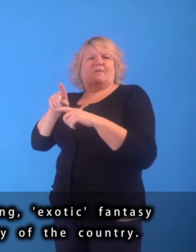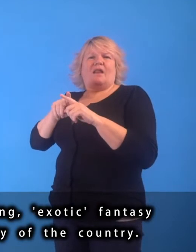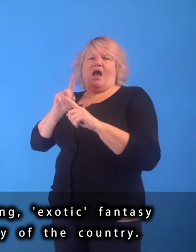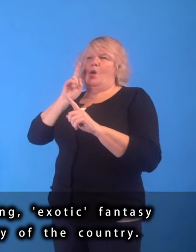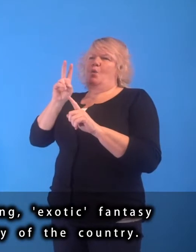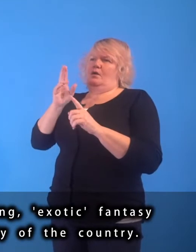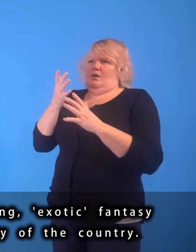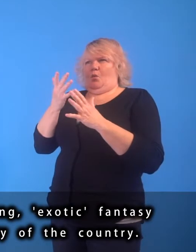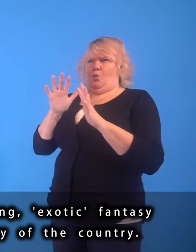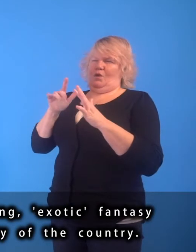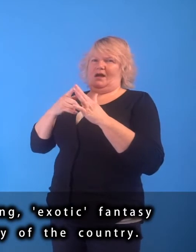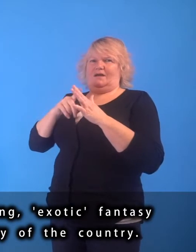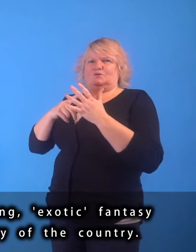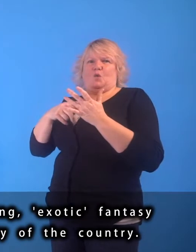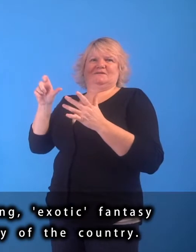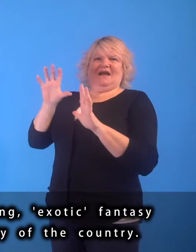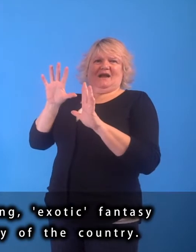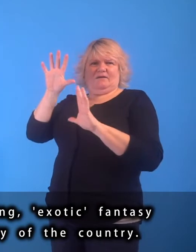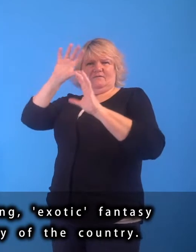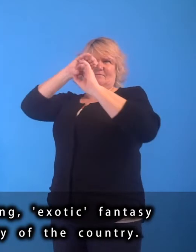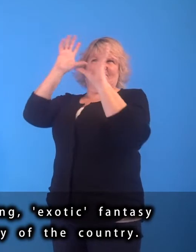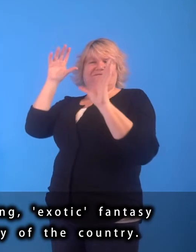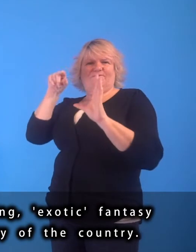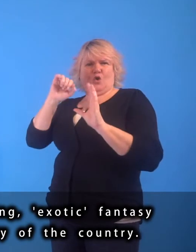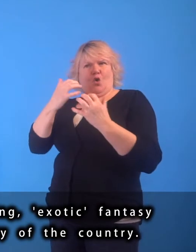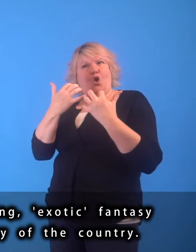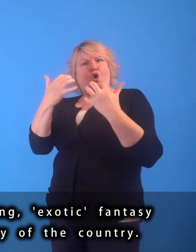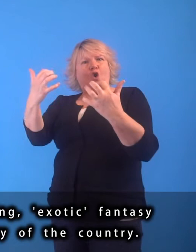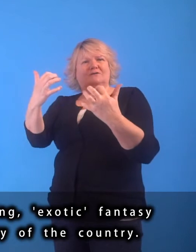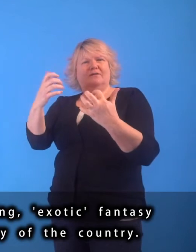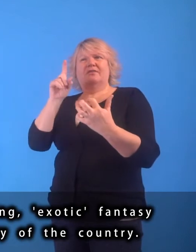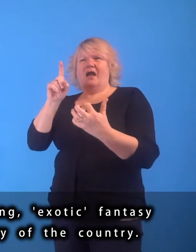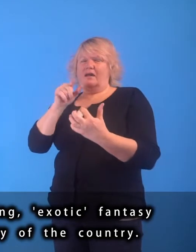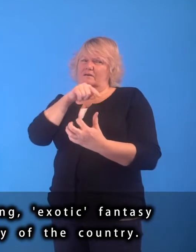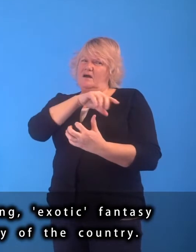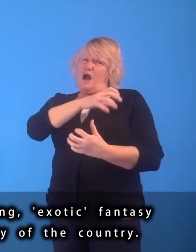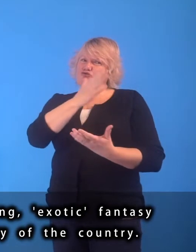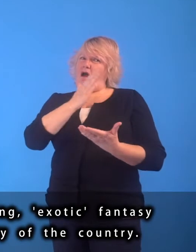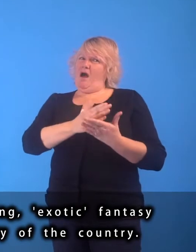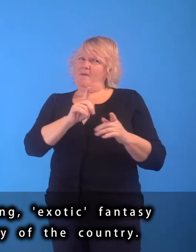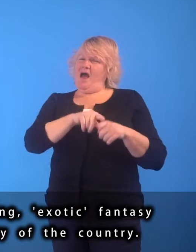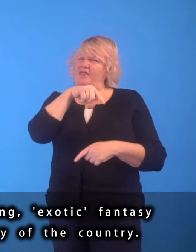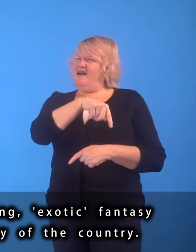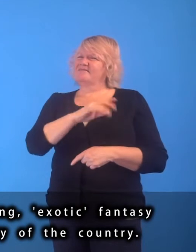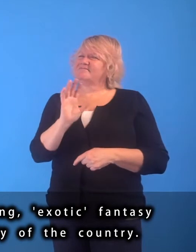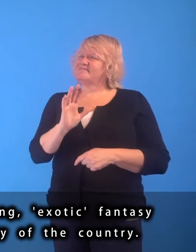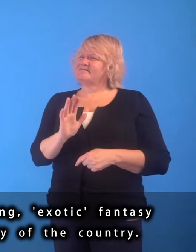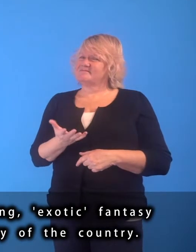pleasing, exotic fantasy for his audience than the reality of the country.